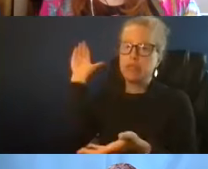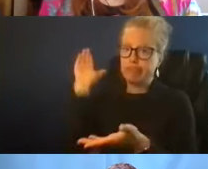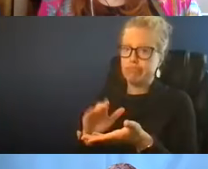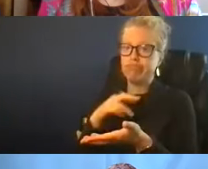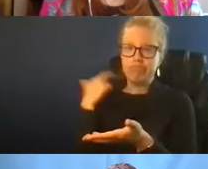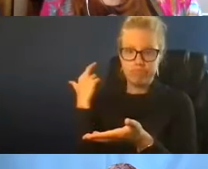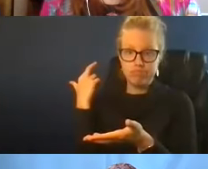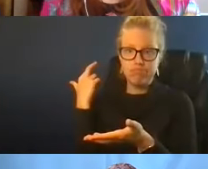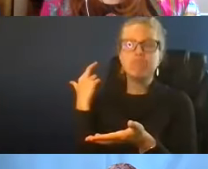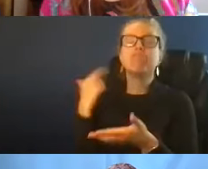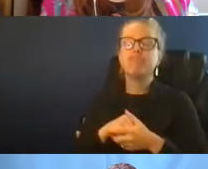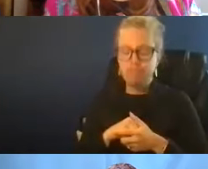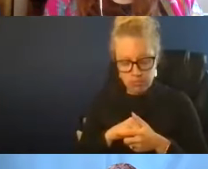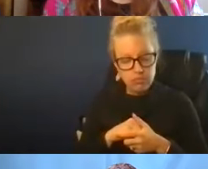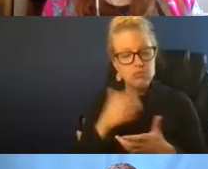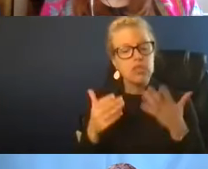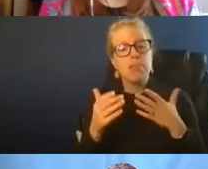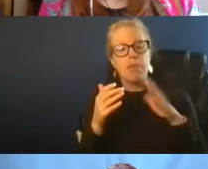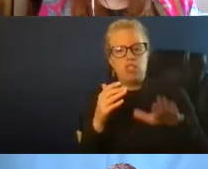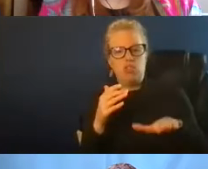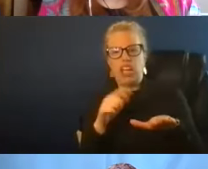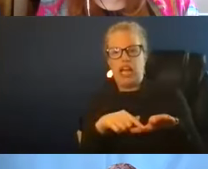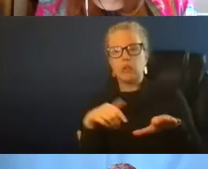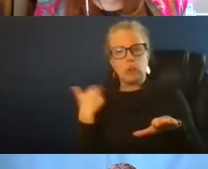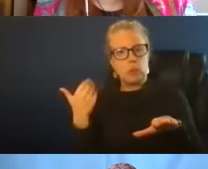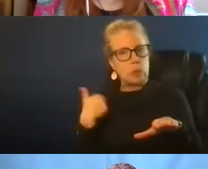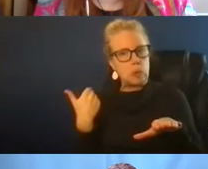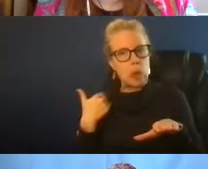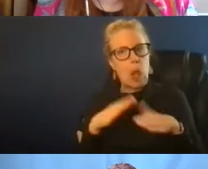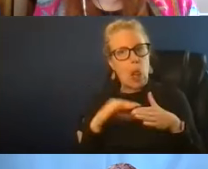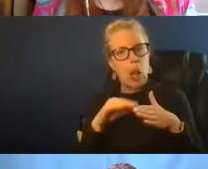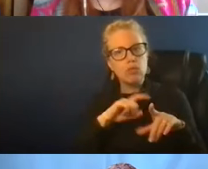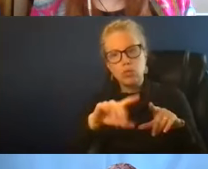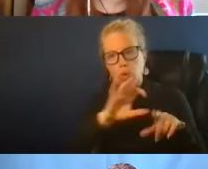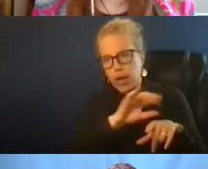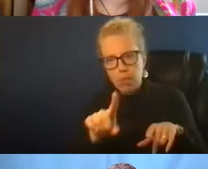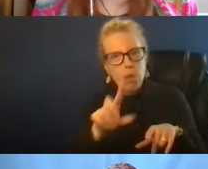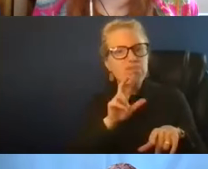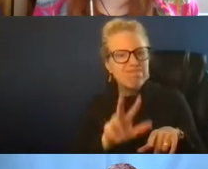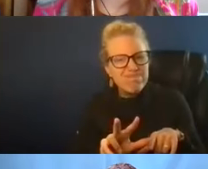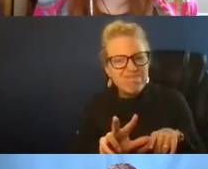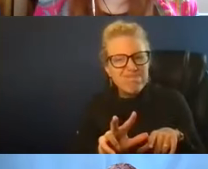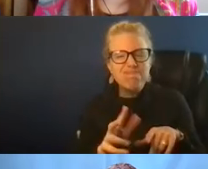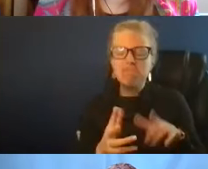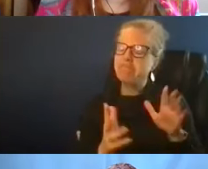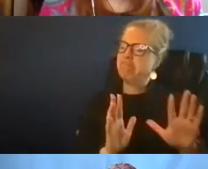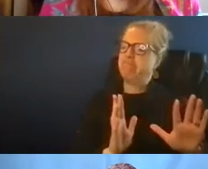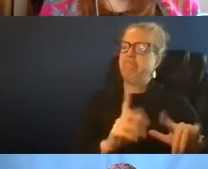well. Maybe her kid's a little too young to learn how to call 911, so we don't mess with that